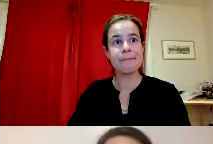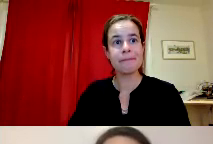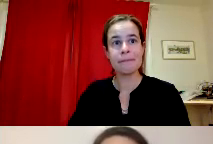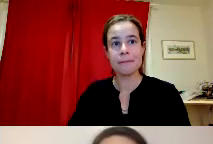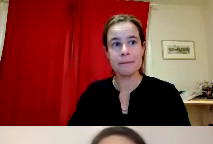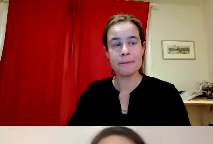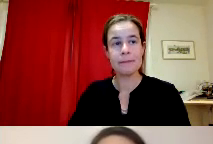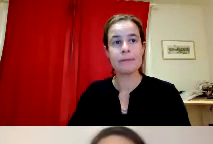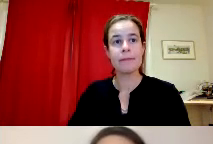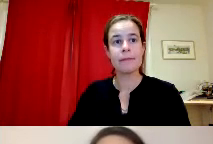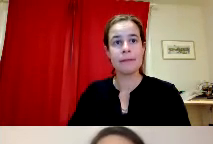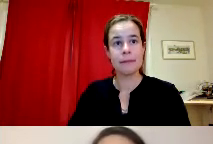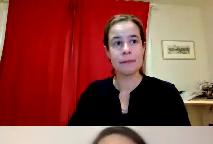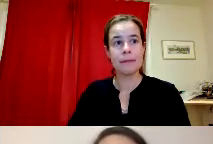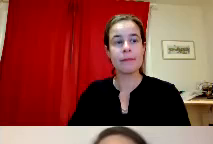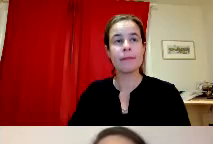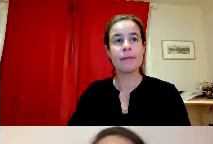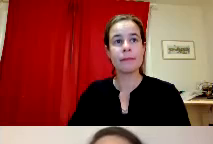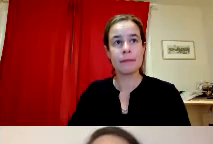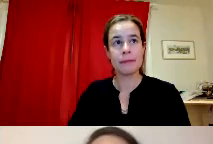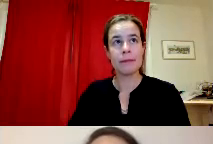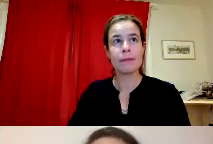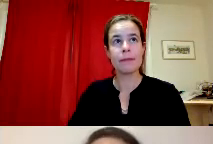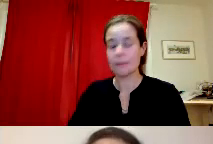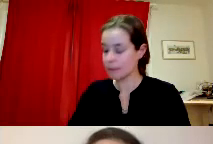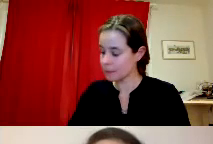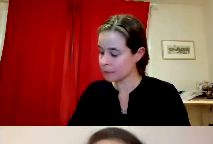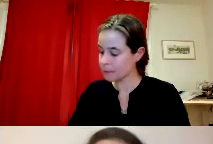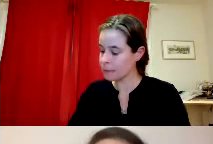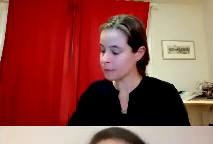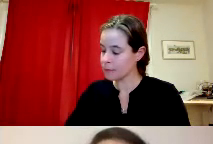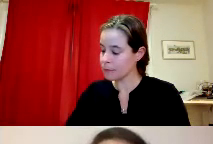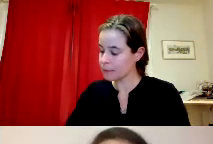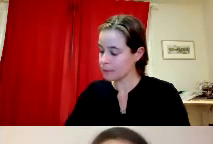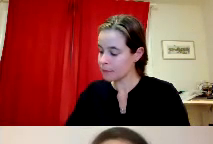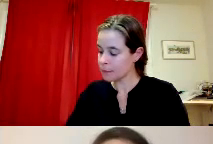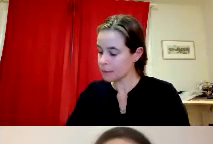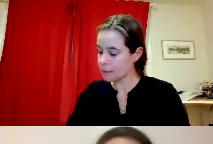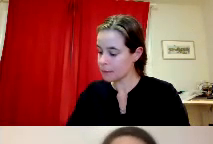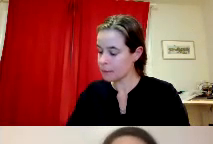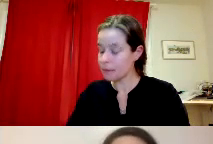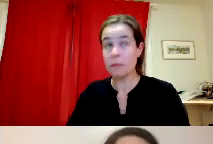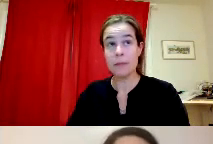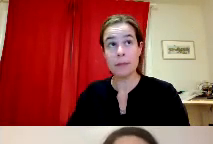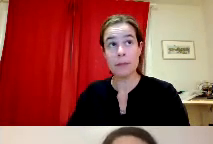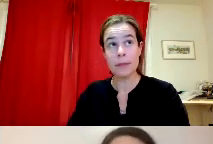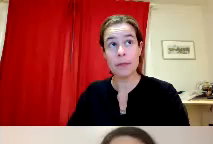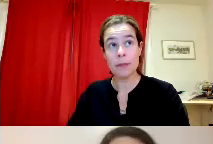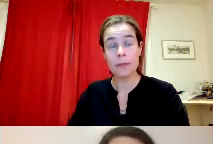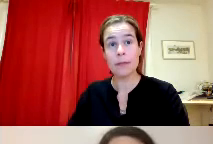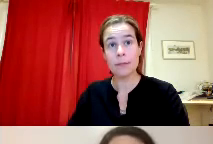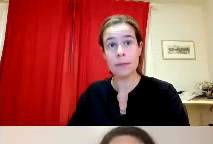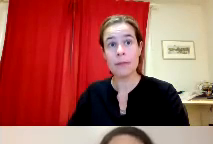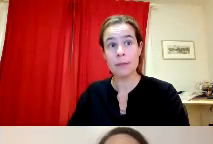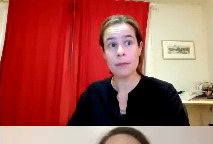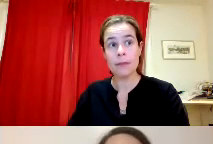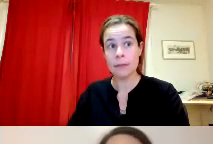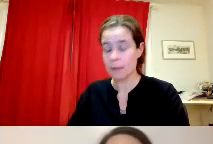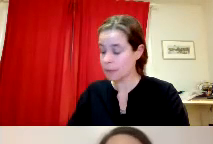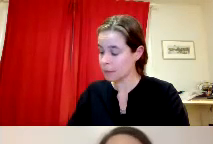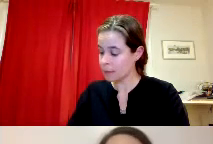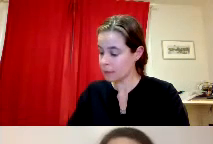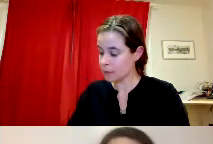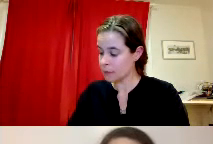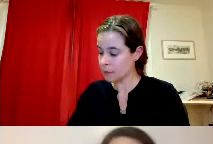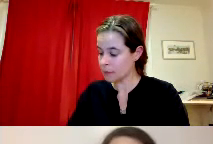of $60,000 a year. Over half of them reported no changes in their source of income throughout the pandemic. So this